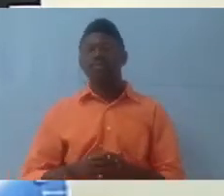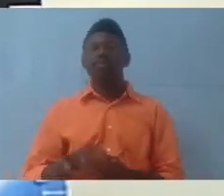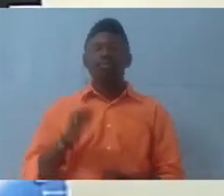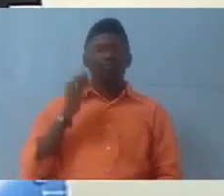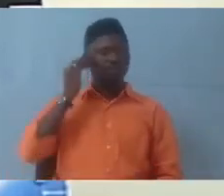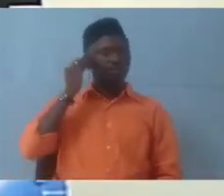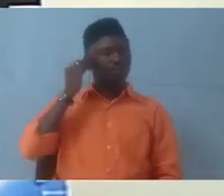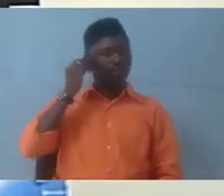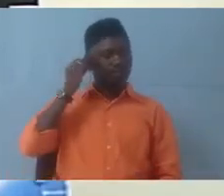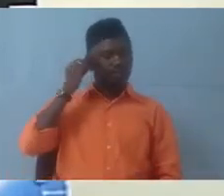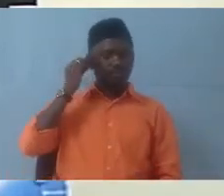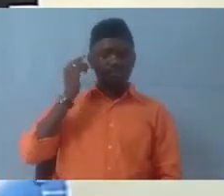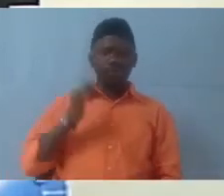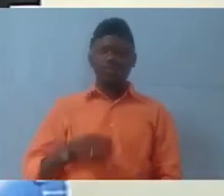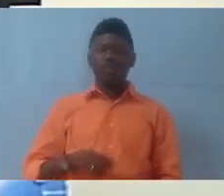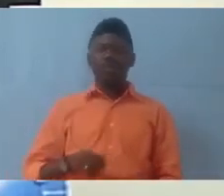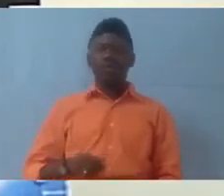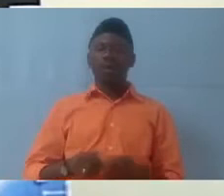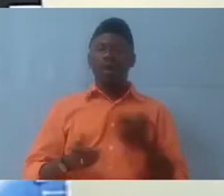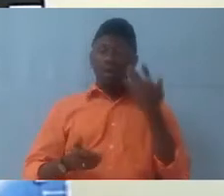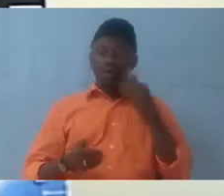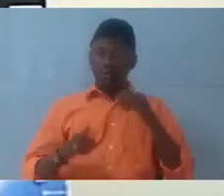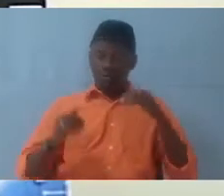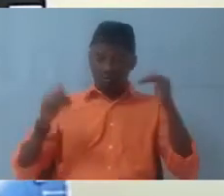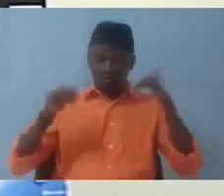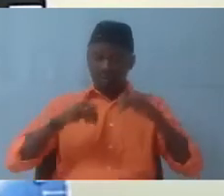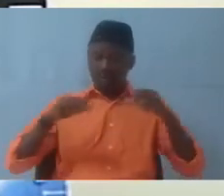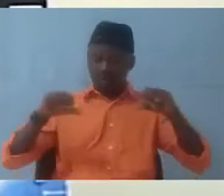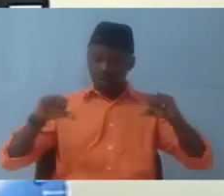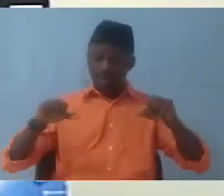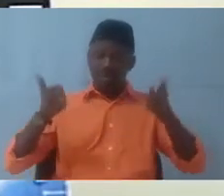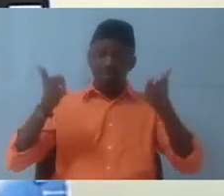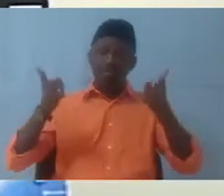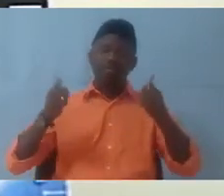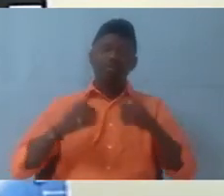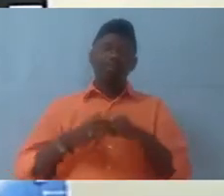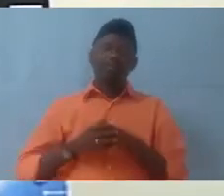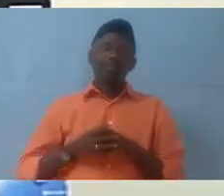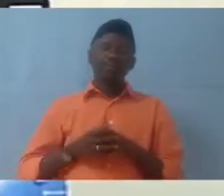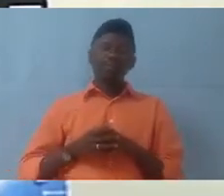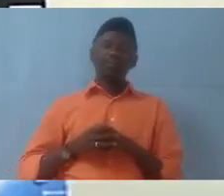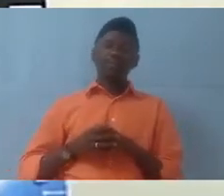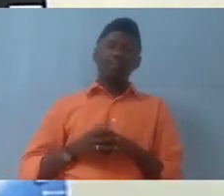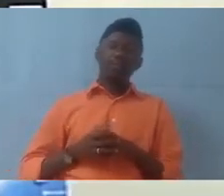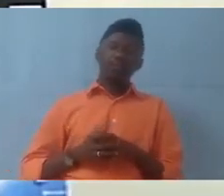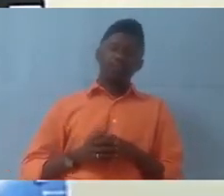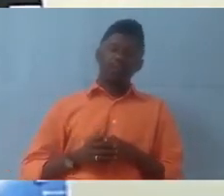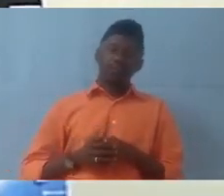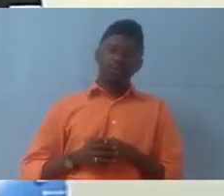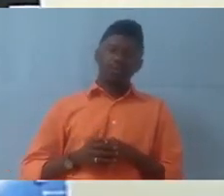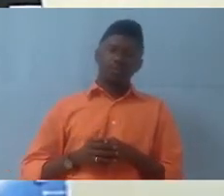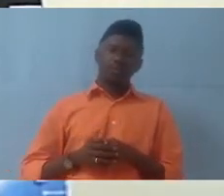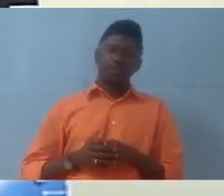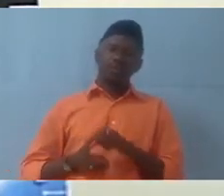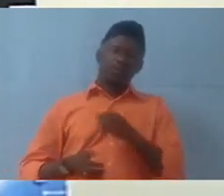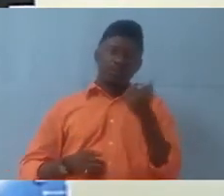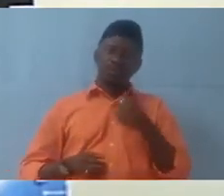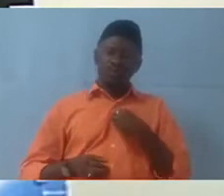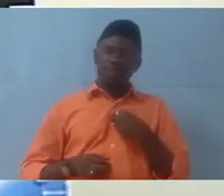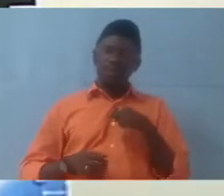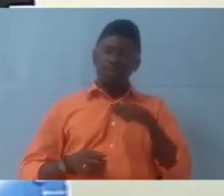mom. And when the meeting started, the meeting bi doré nak there were some of our colleagues were